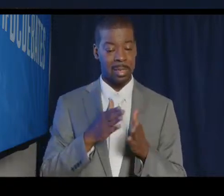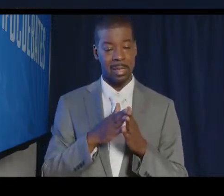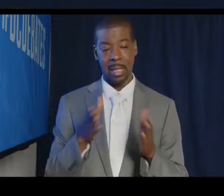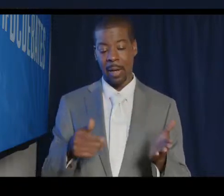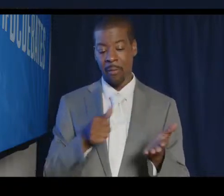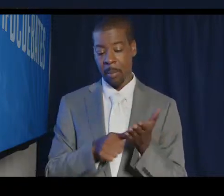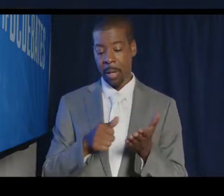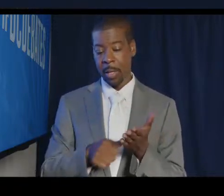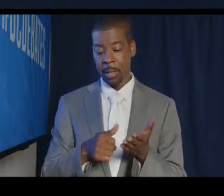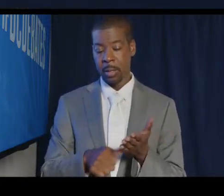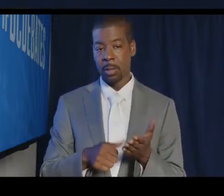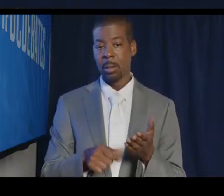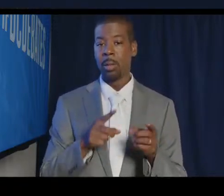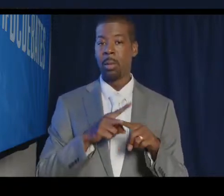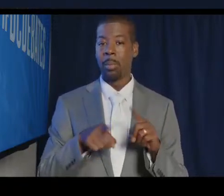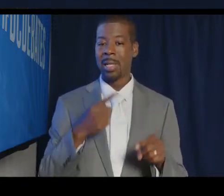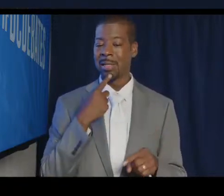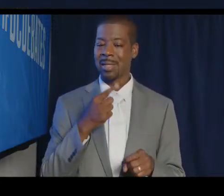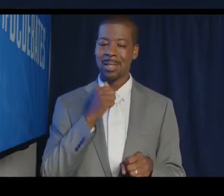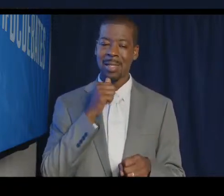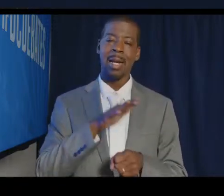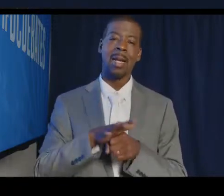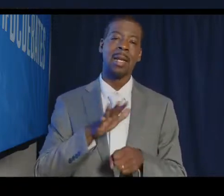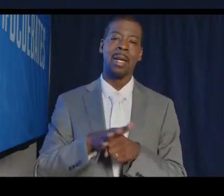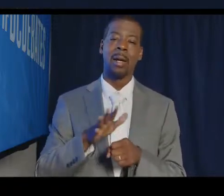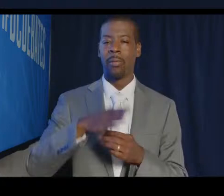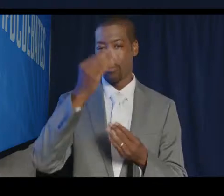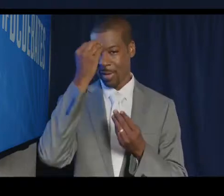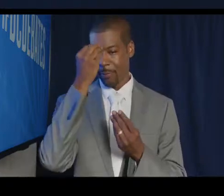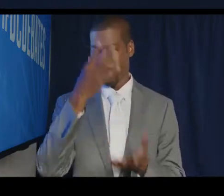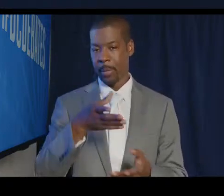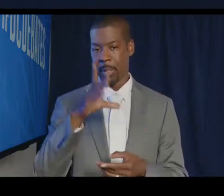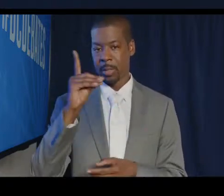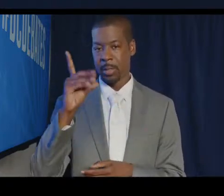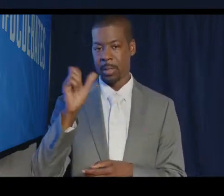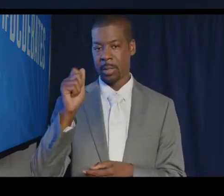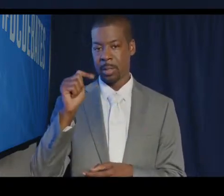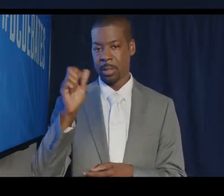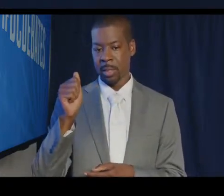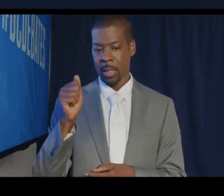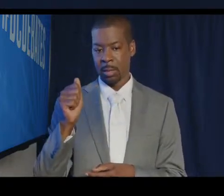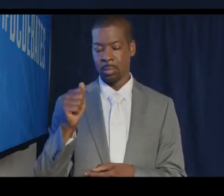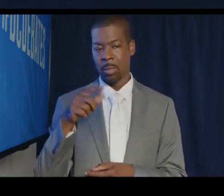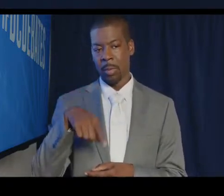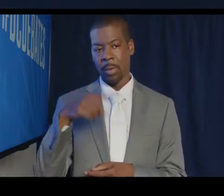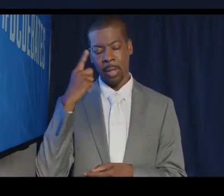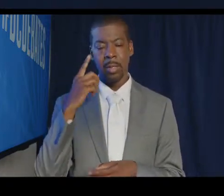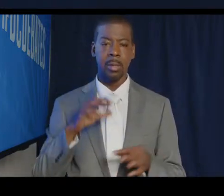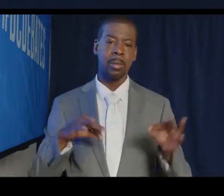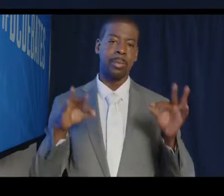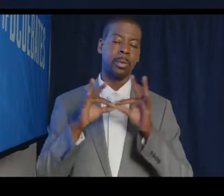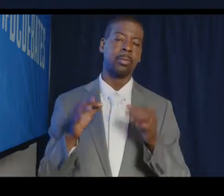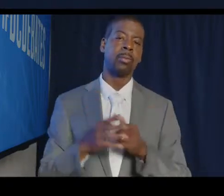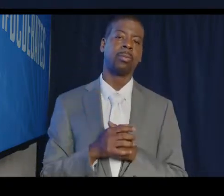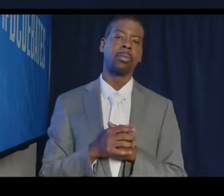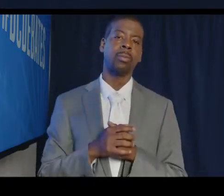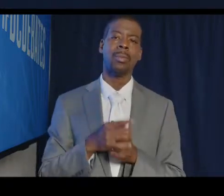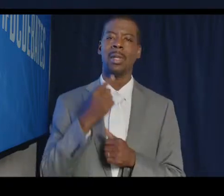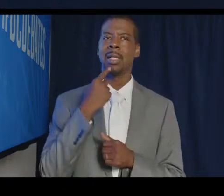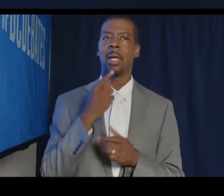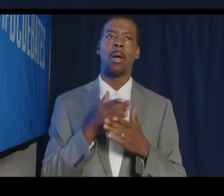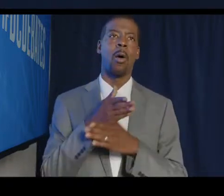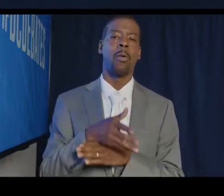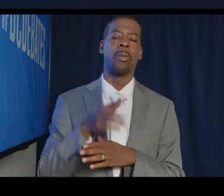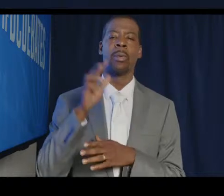that they talk about in there was that there was insufficient data, right? And I feel like that has to color some of the remarks. And so even though there are saying over